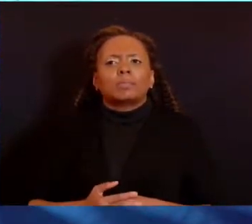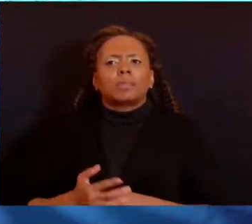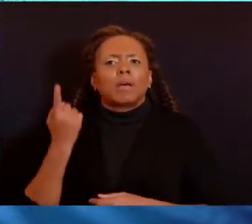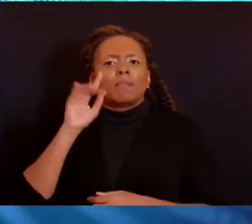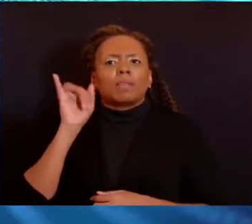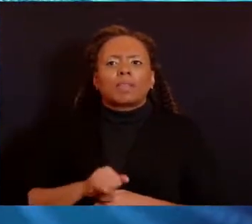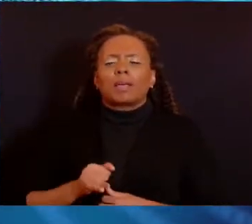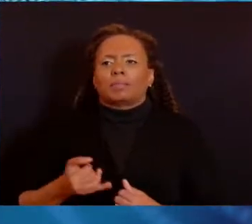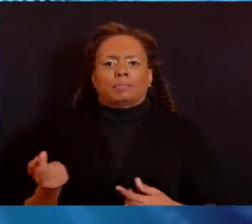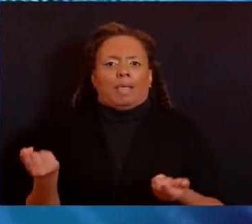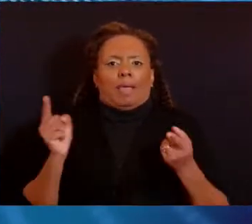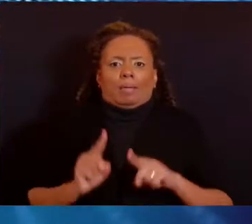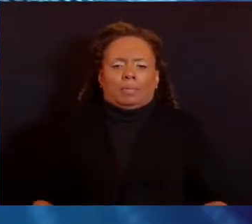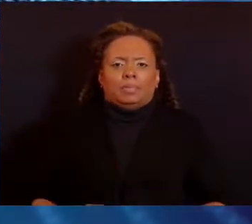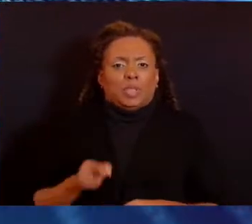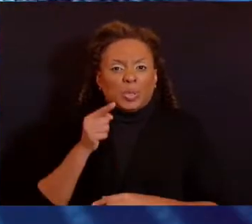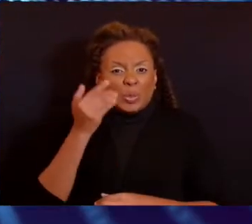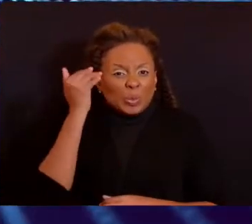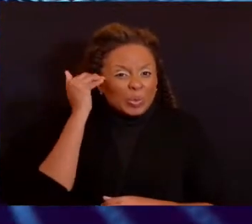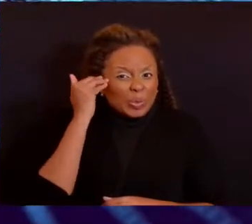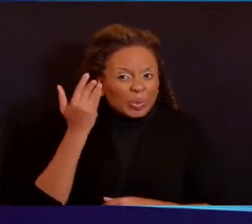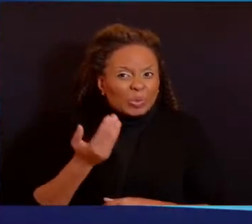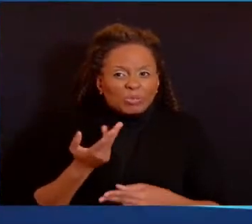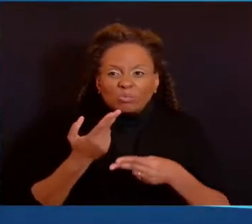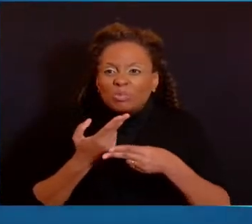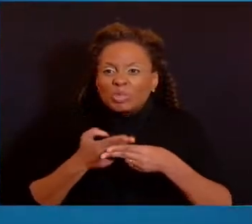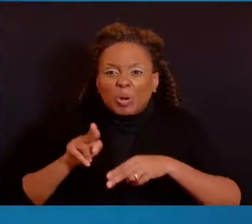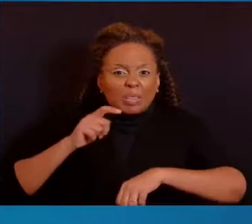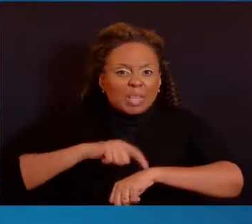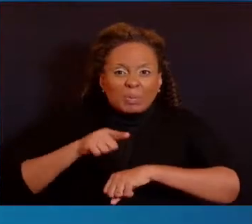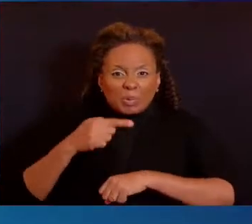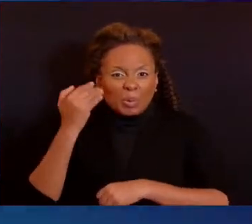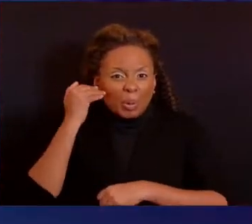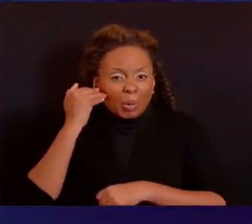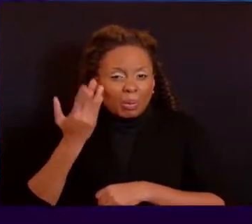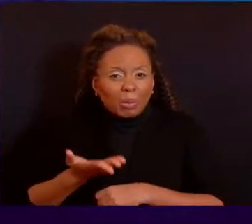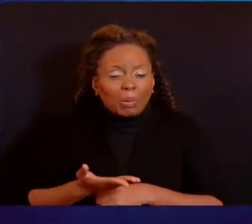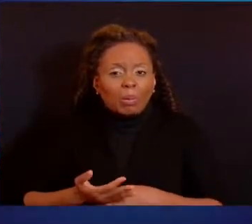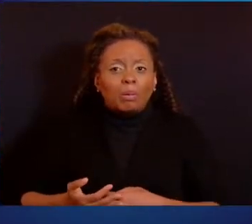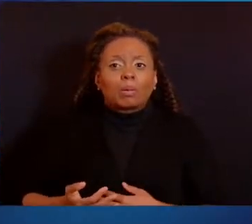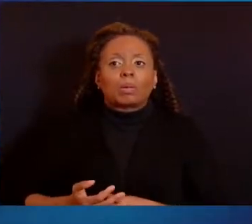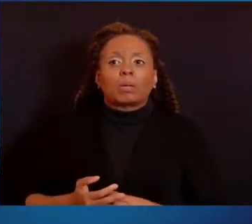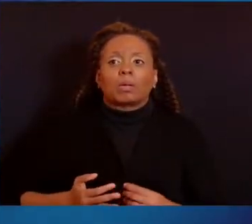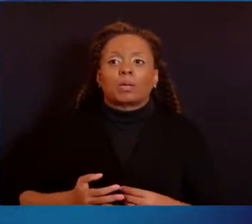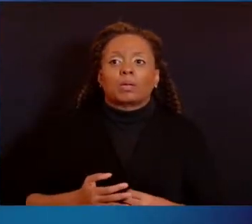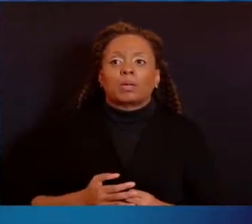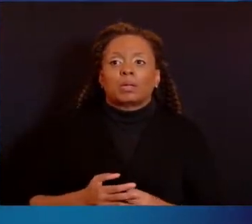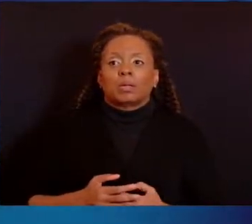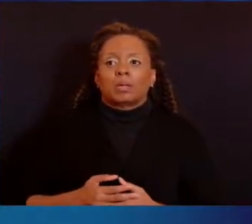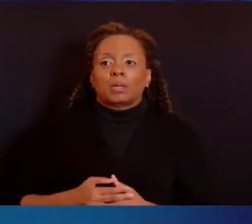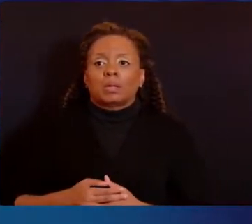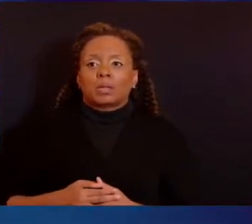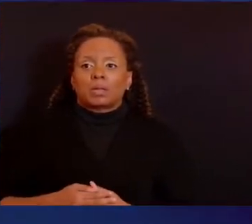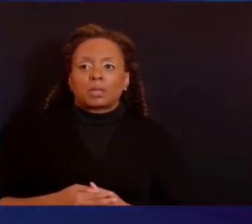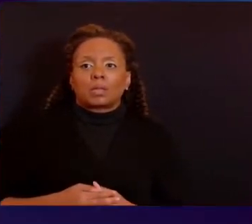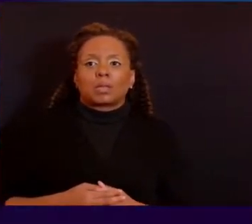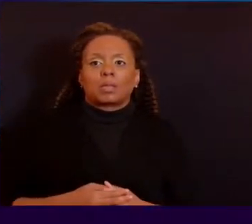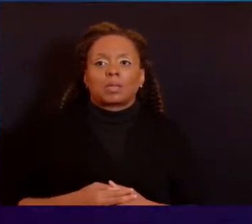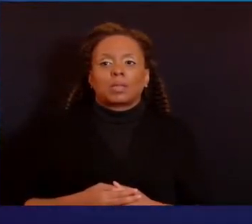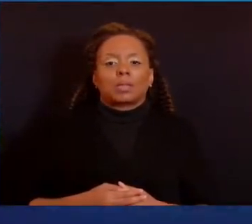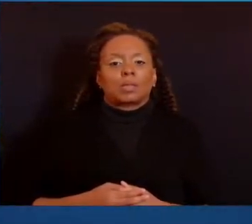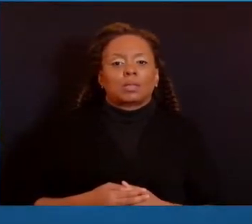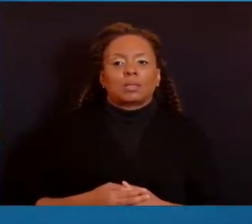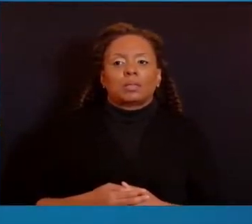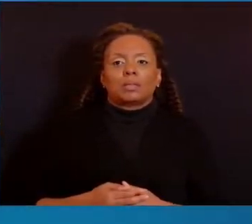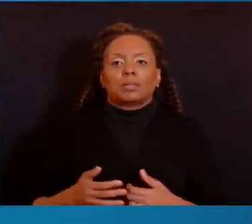system to behave in the way it did in such a short space of time? Thank you, Barry. I'm going to try my best not to be